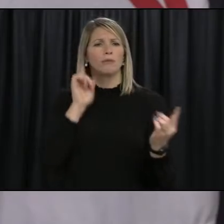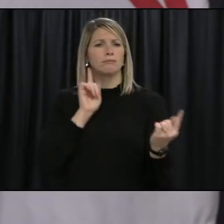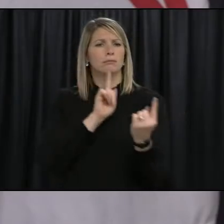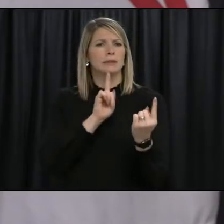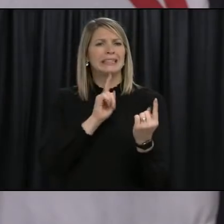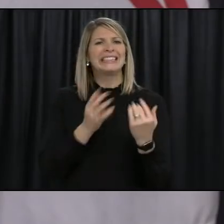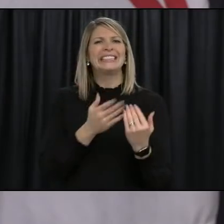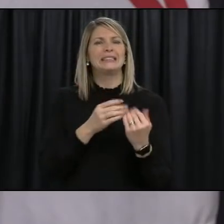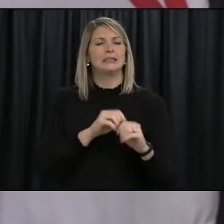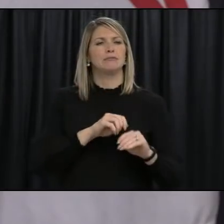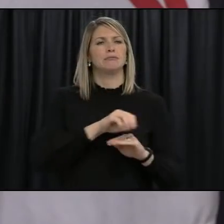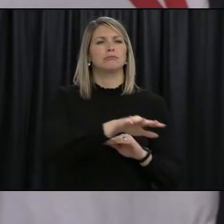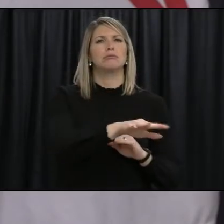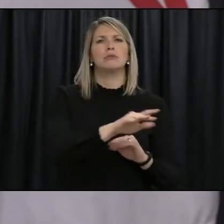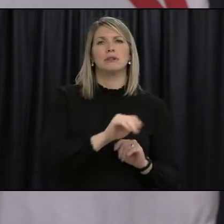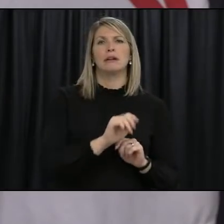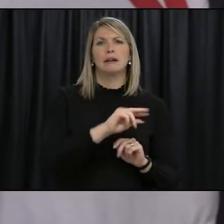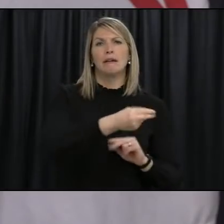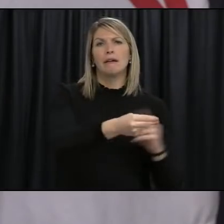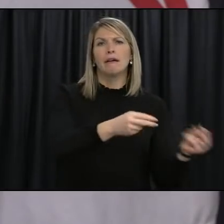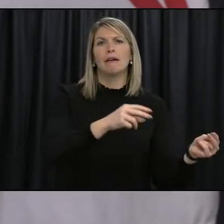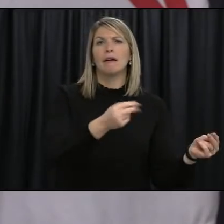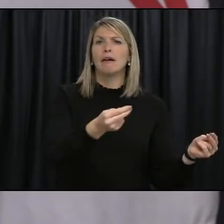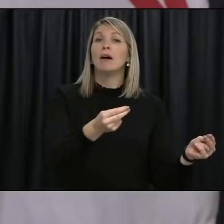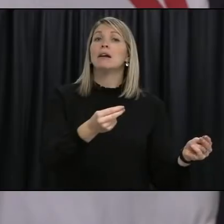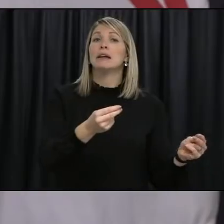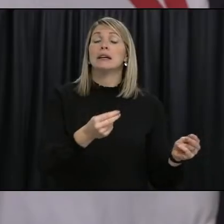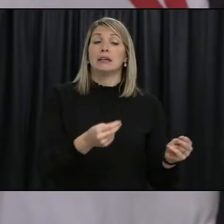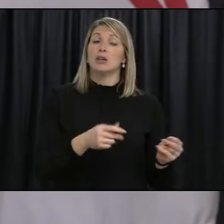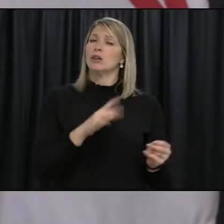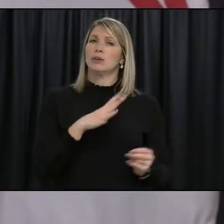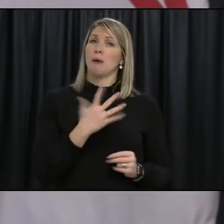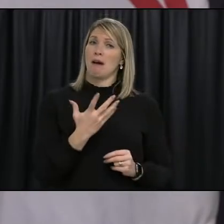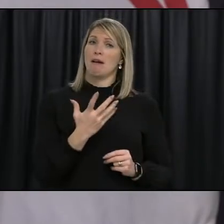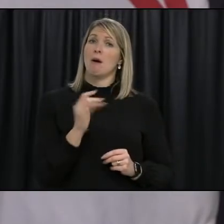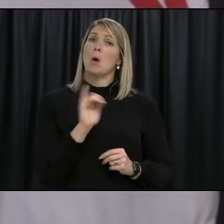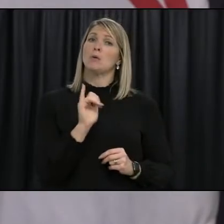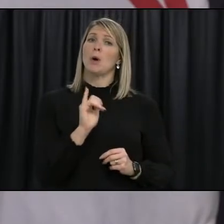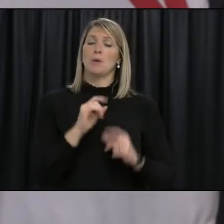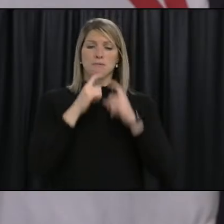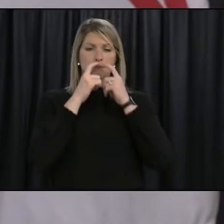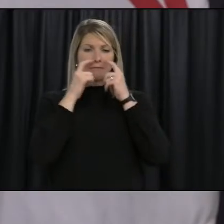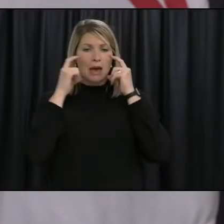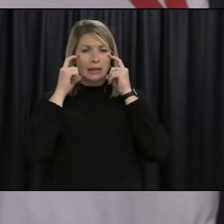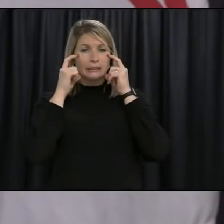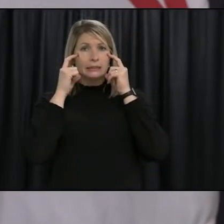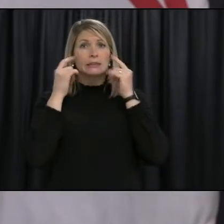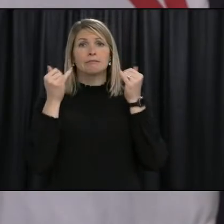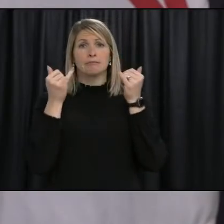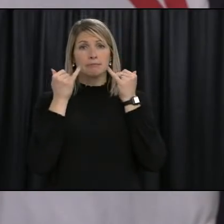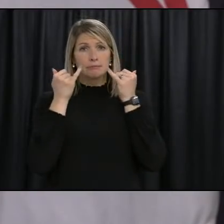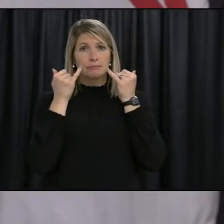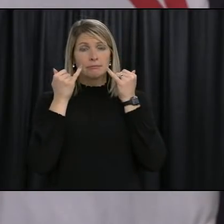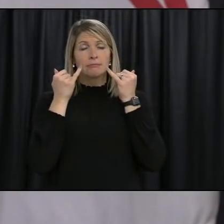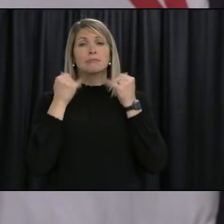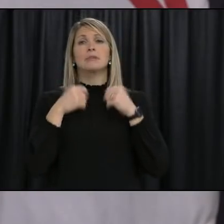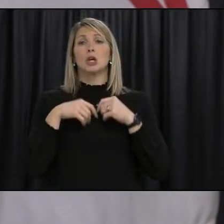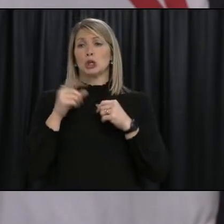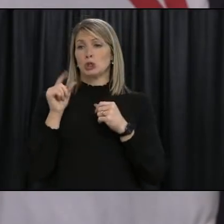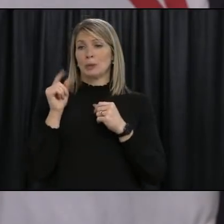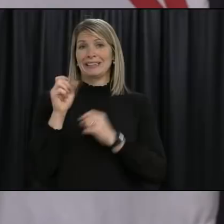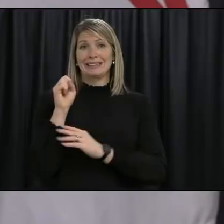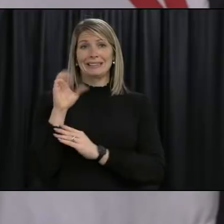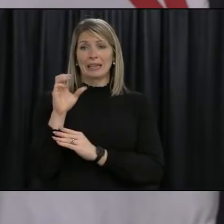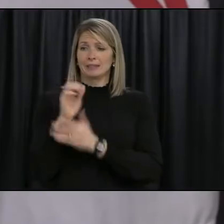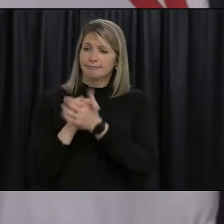more riskier than outdoors. Wear a mask. Wash your hands for 20 seconds and use hand sanitizer when necessary.